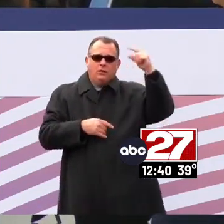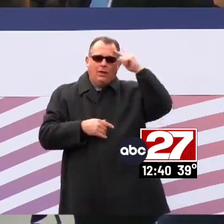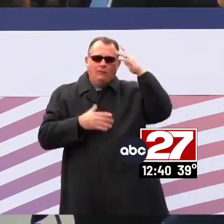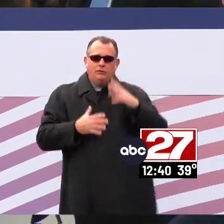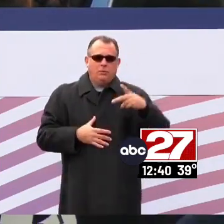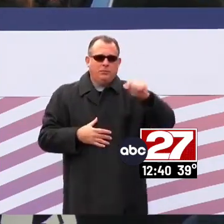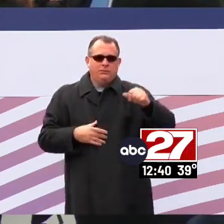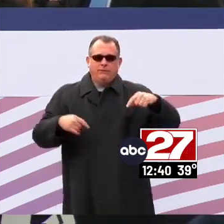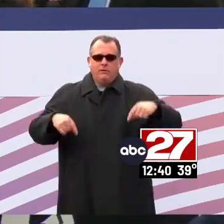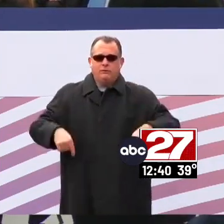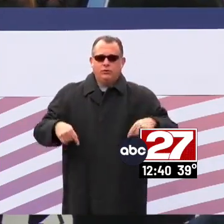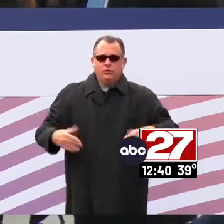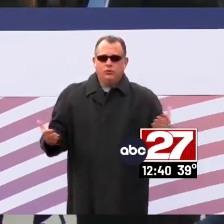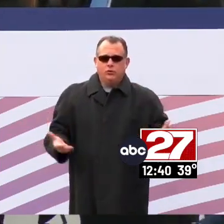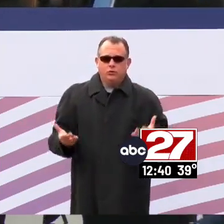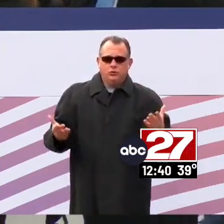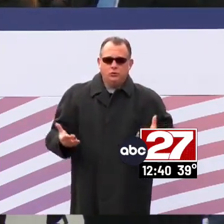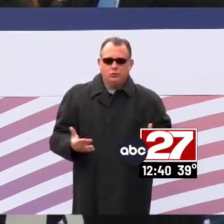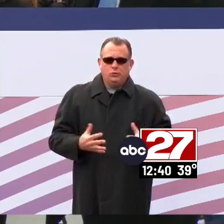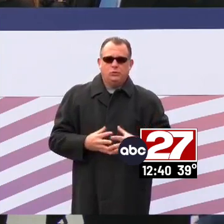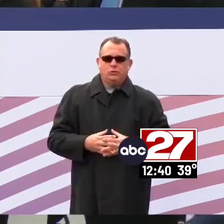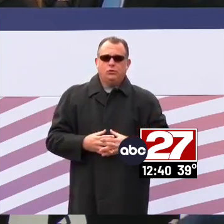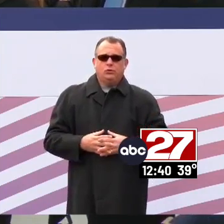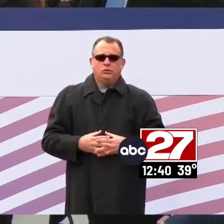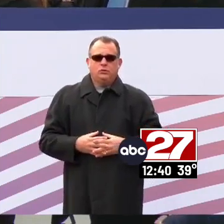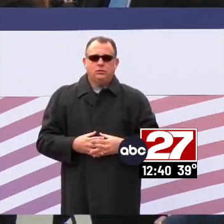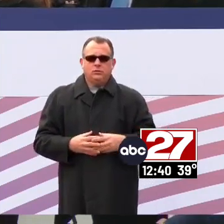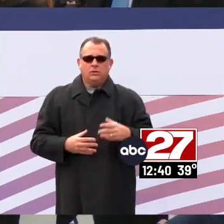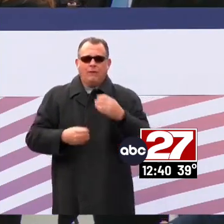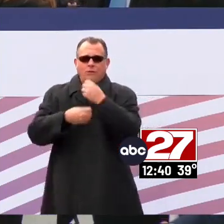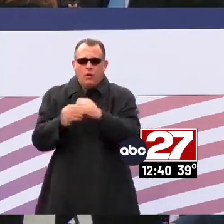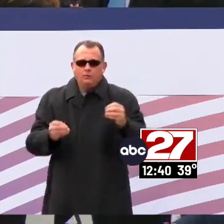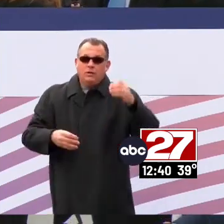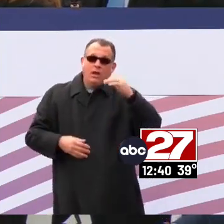Of the office of Governor of Pennsylvania.